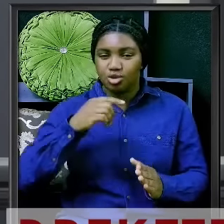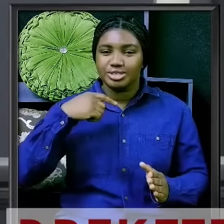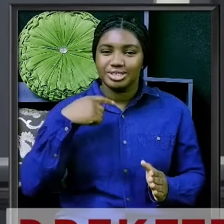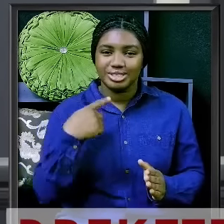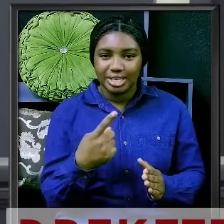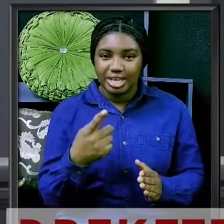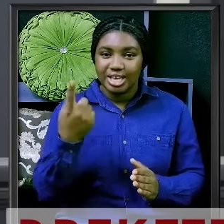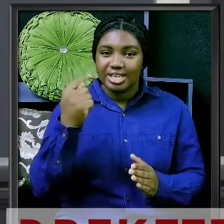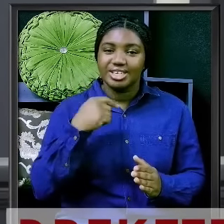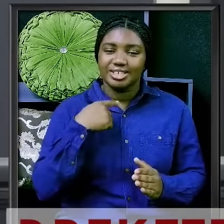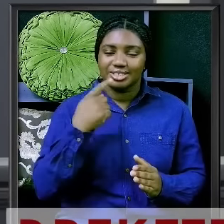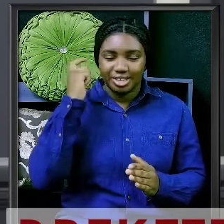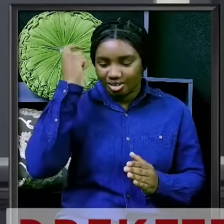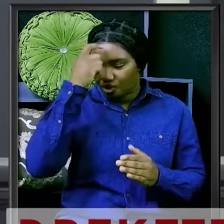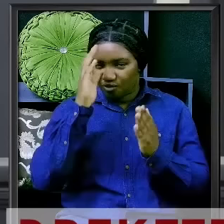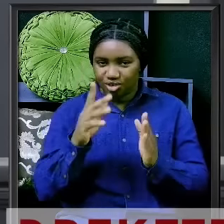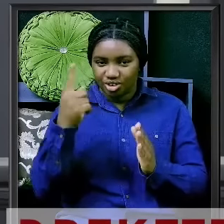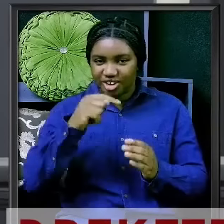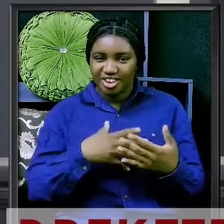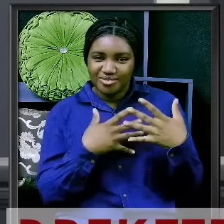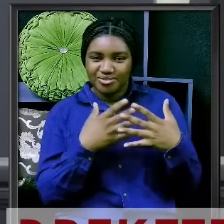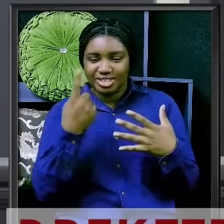he assure.